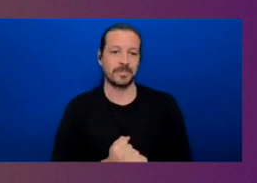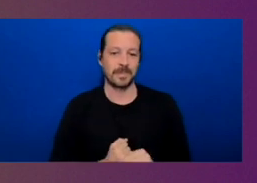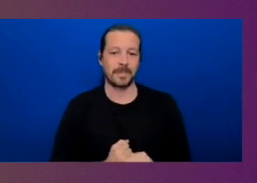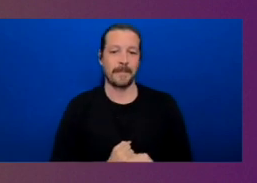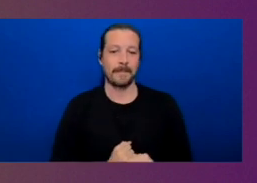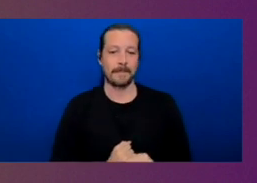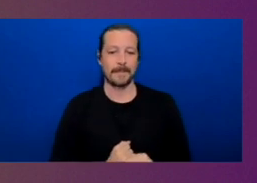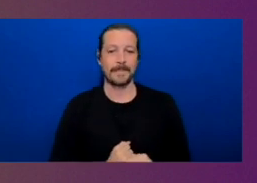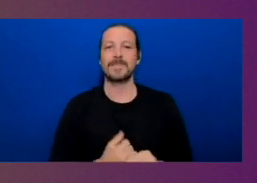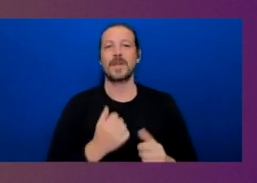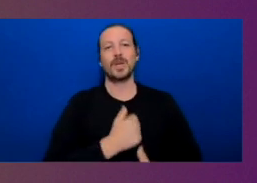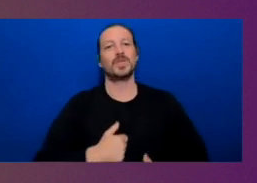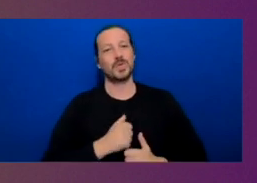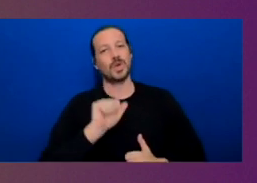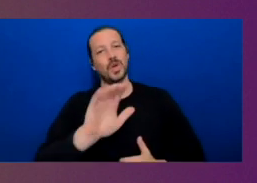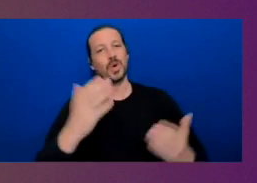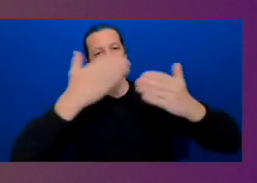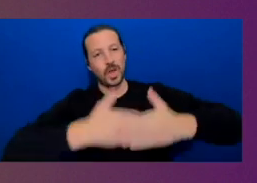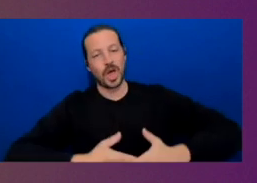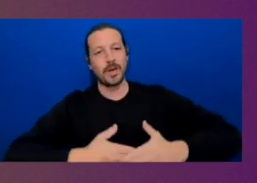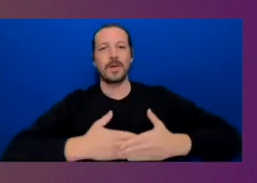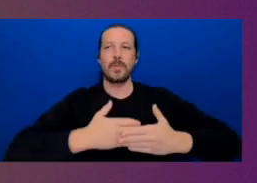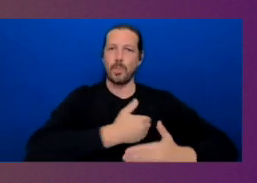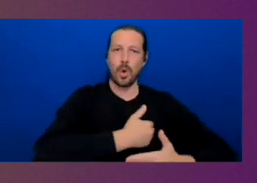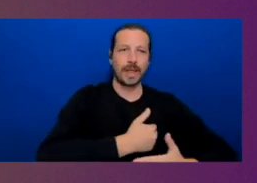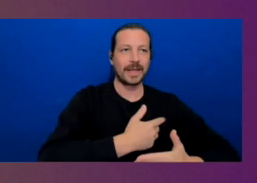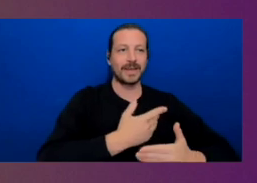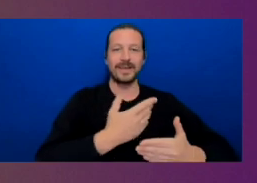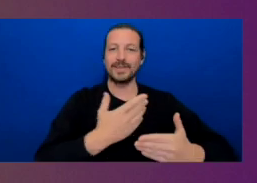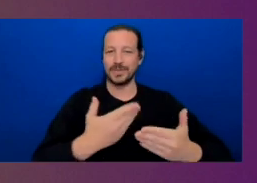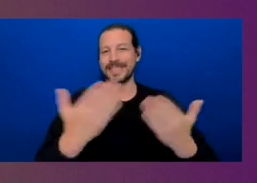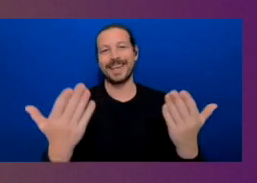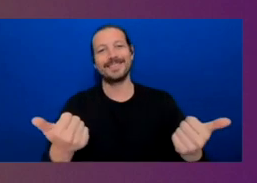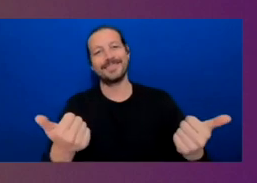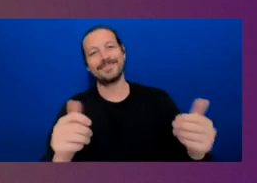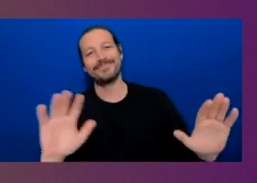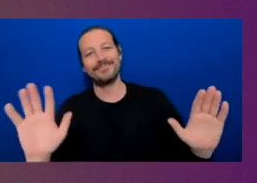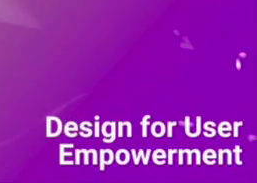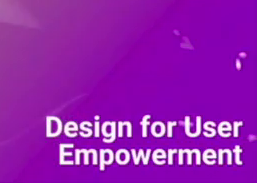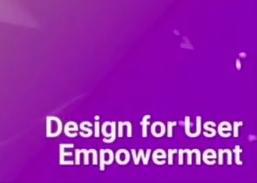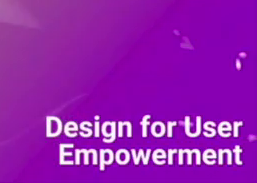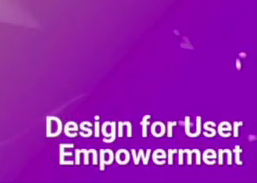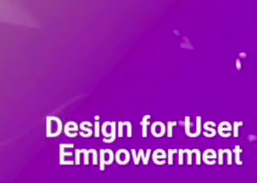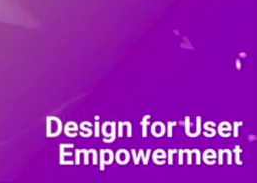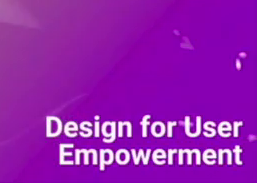insights today. Enjoy the rest of your evening, your morning, your day, and we'll see you again next time.